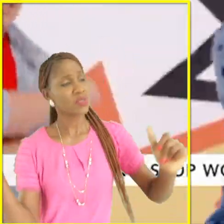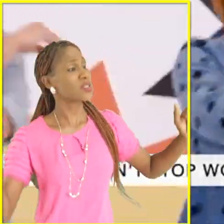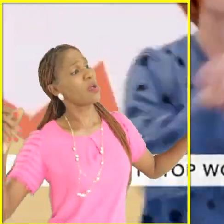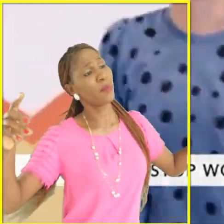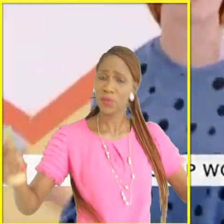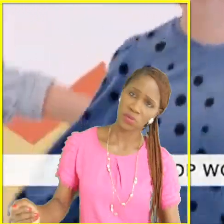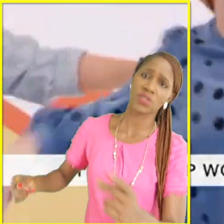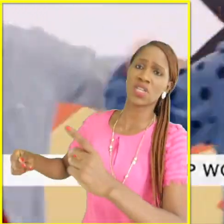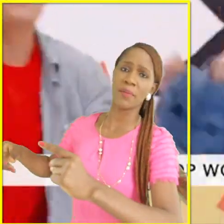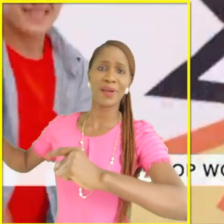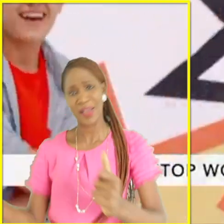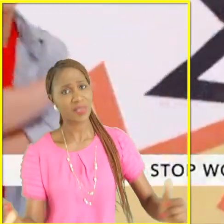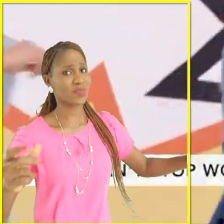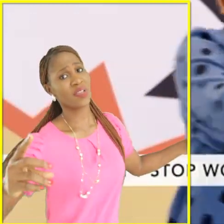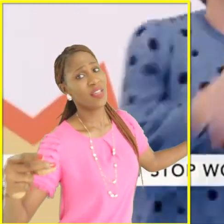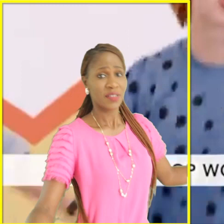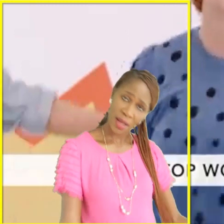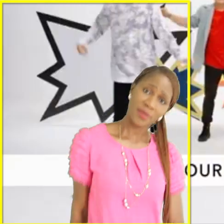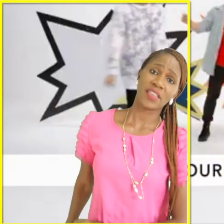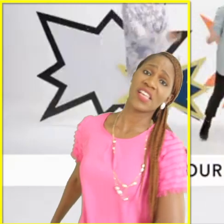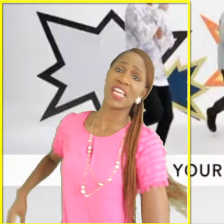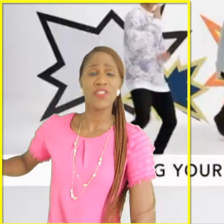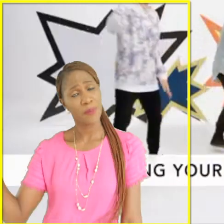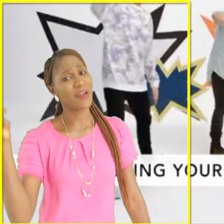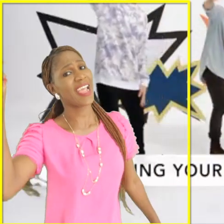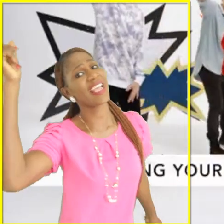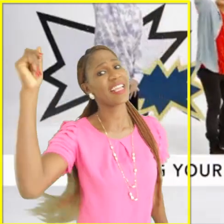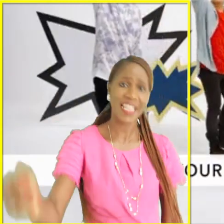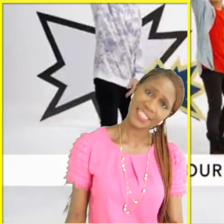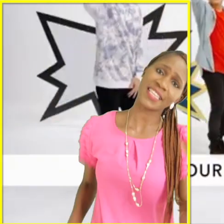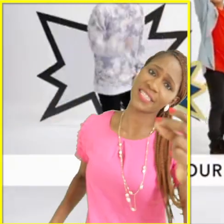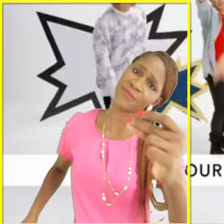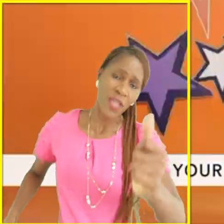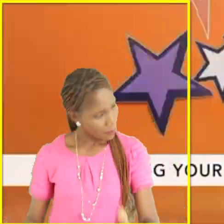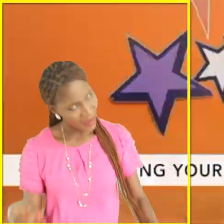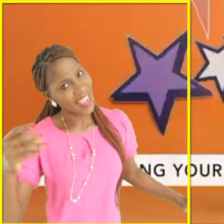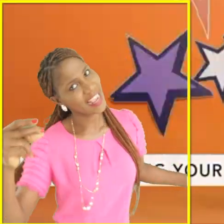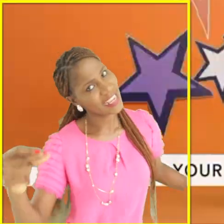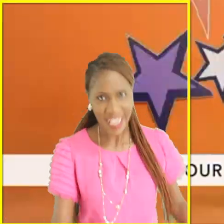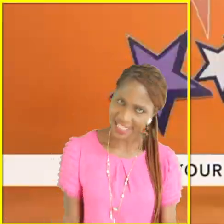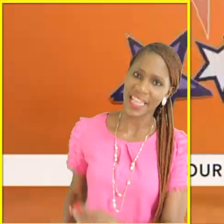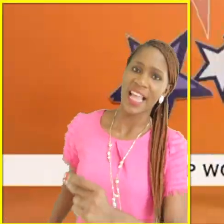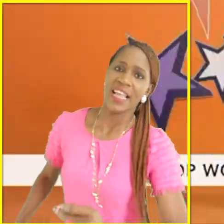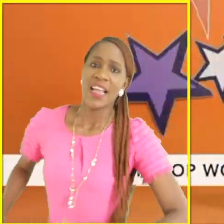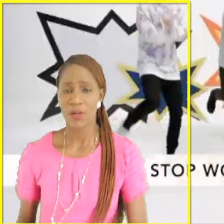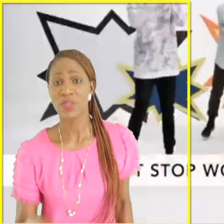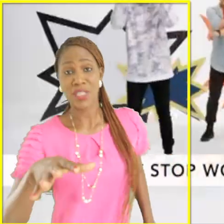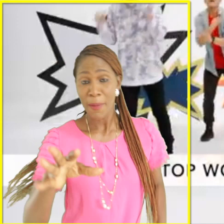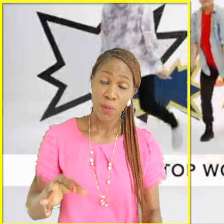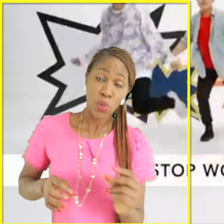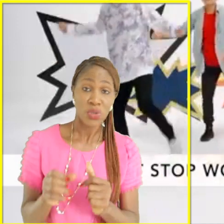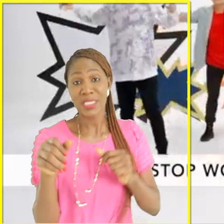I can't stop, won't stop, never gonna stop singing your praise, singing your praise. I